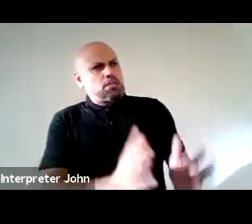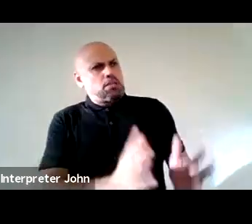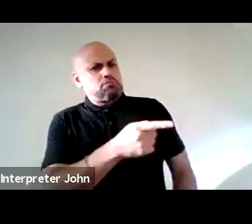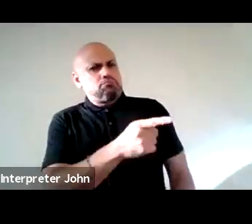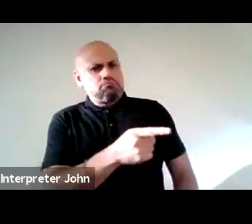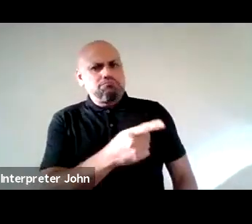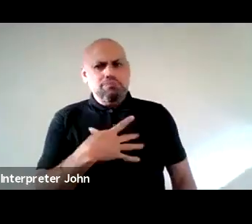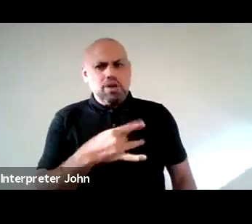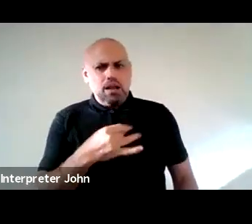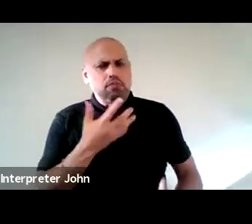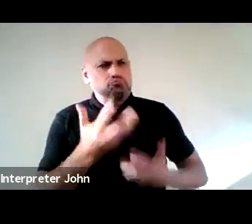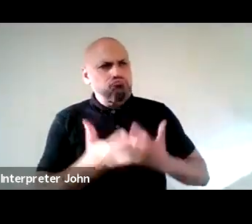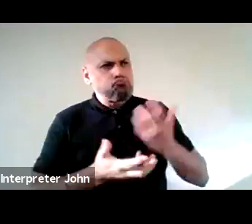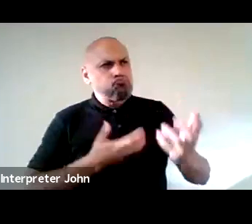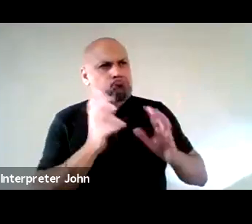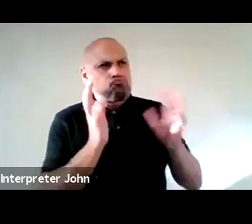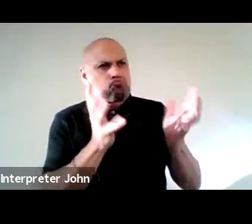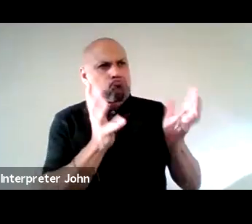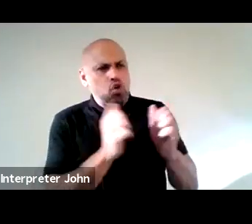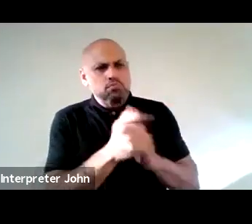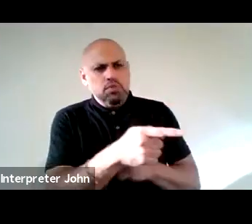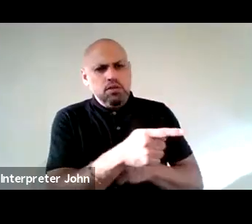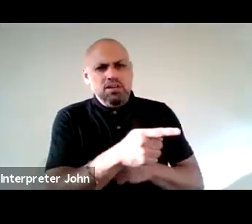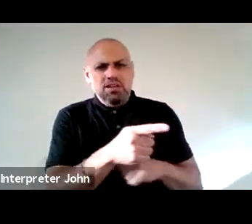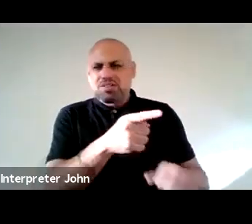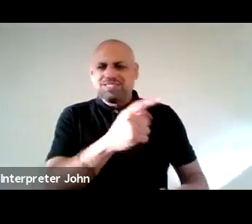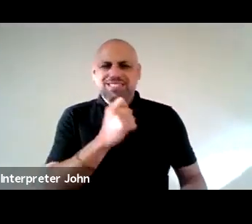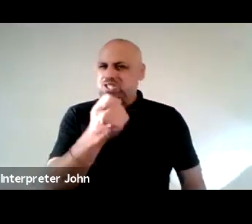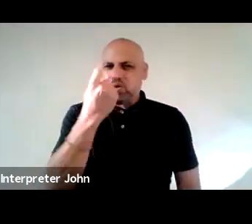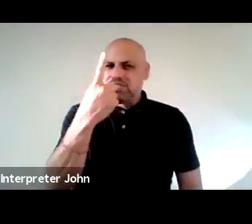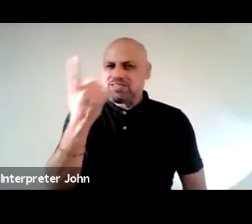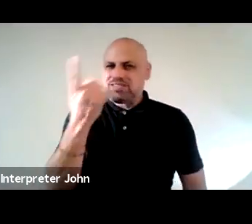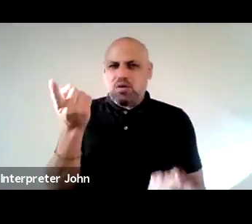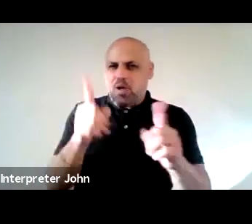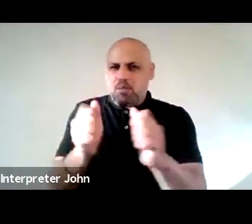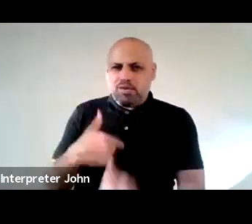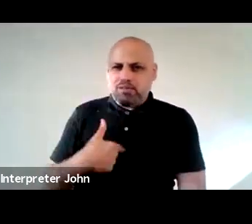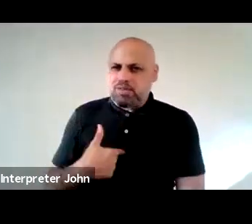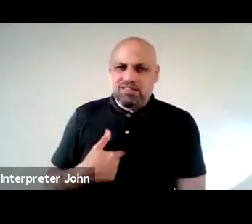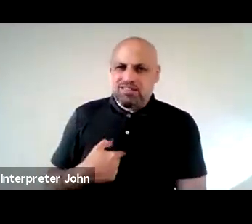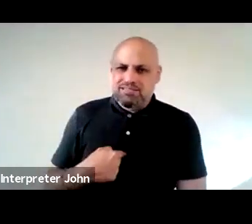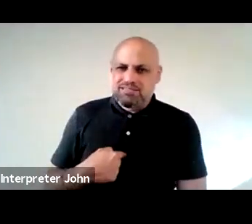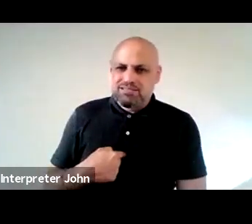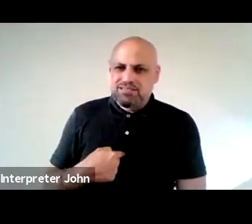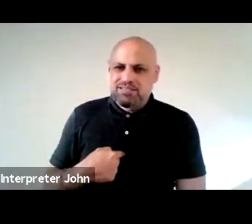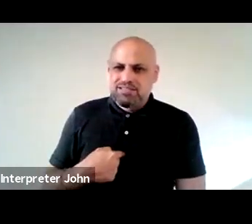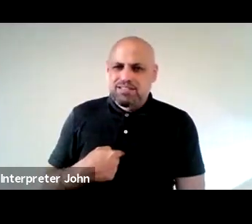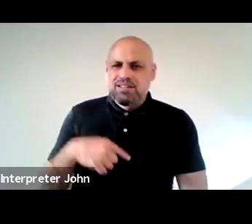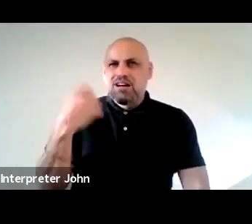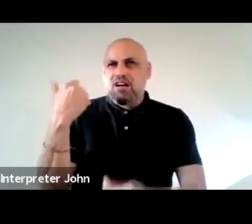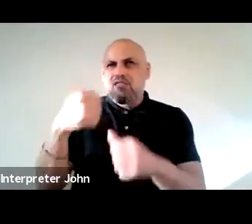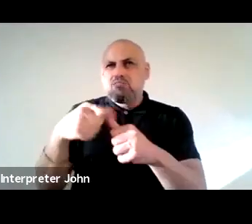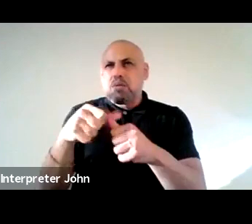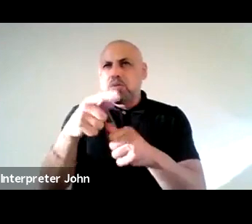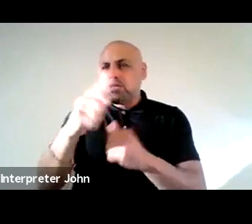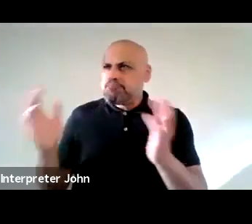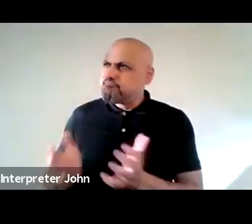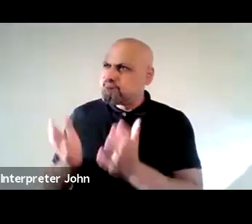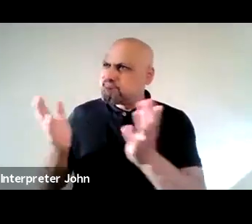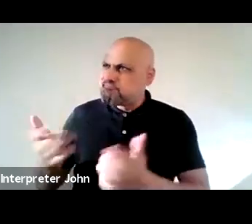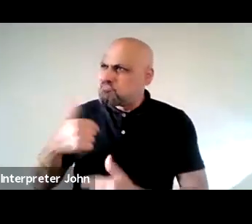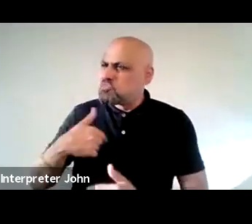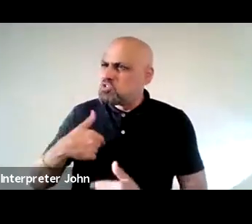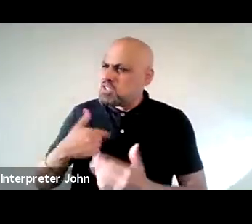liked talking to, but he also didn't quite understand what was going on with me. I remember him encouraging me to explore